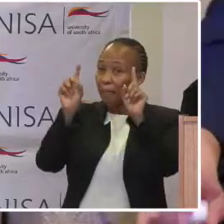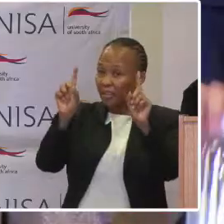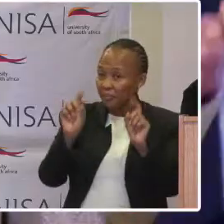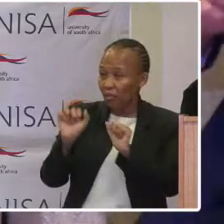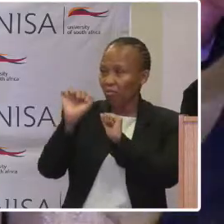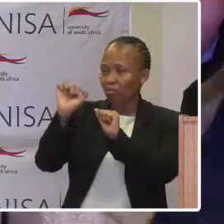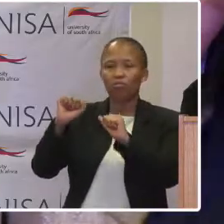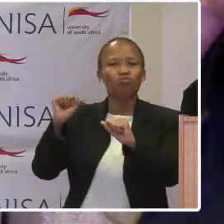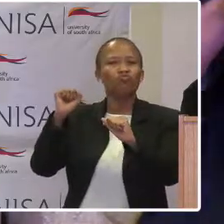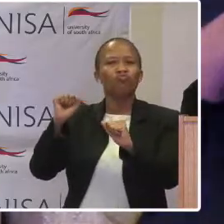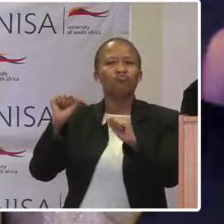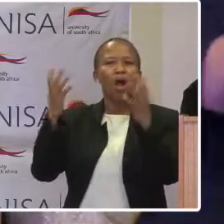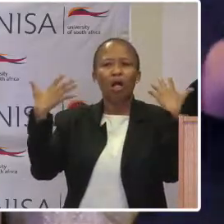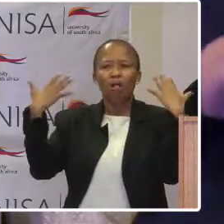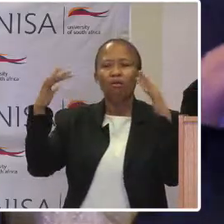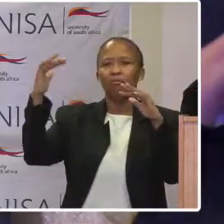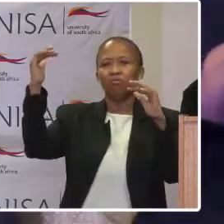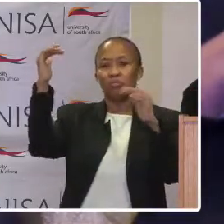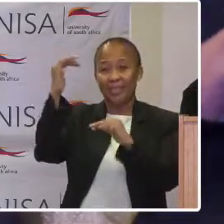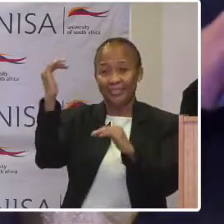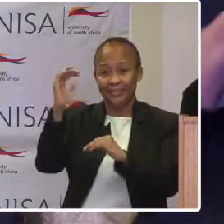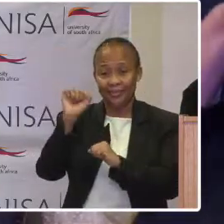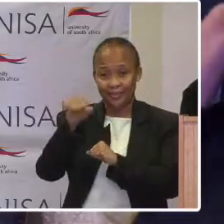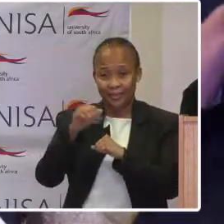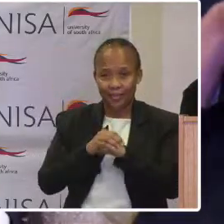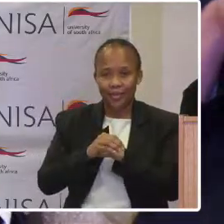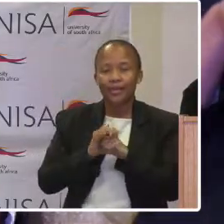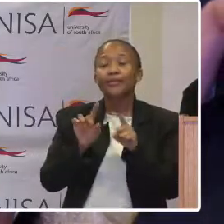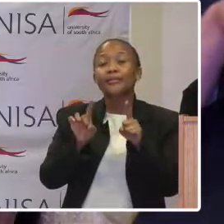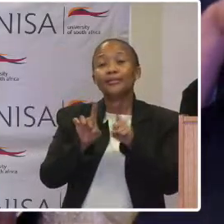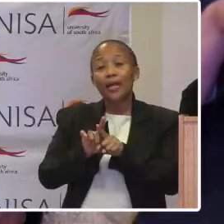and also there was the question around